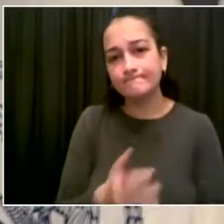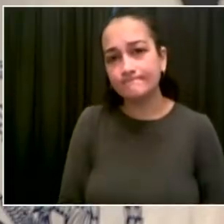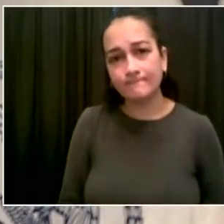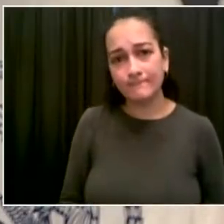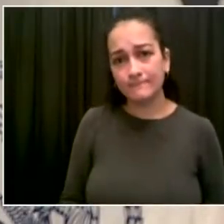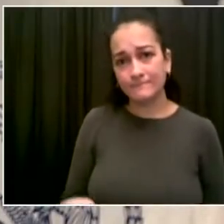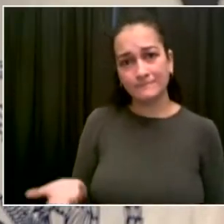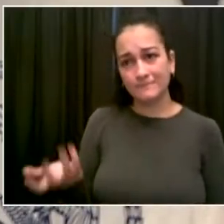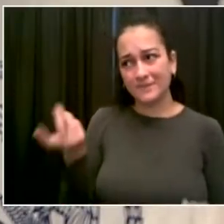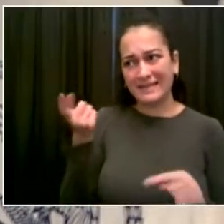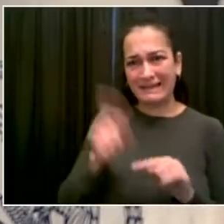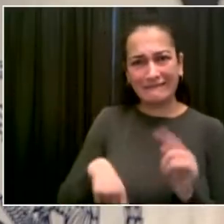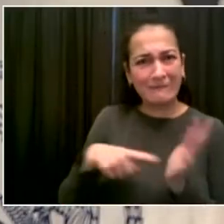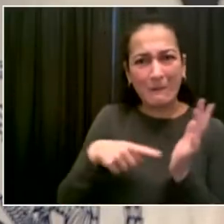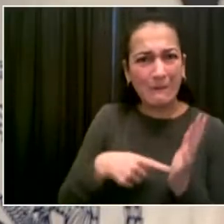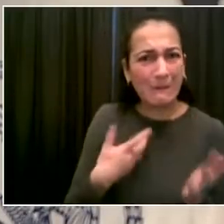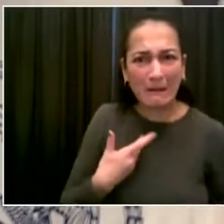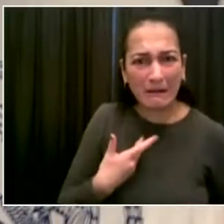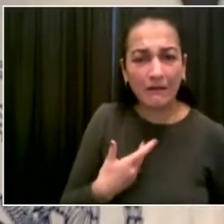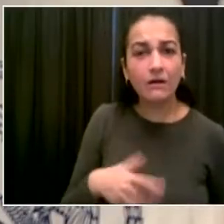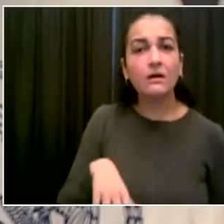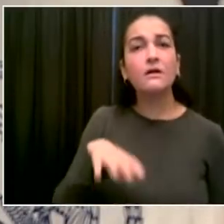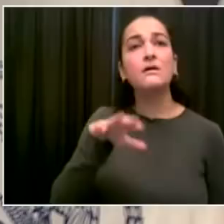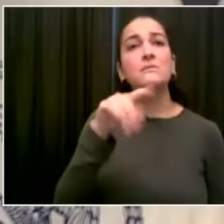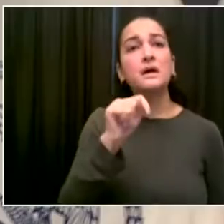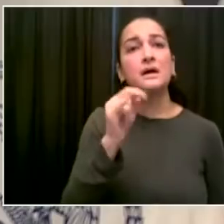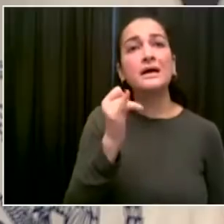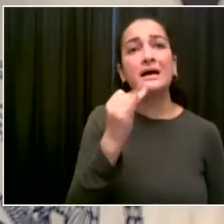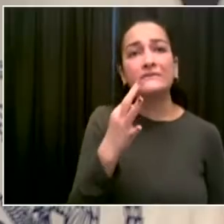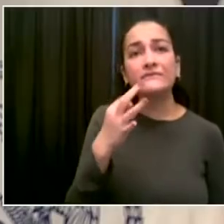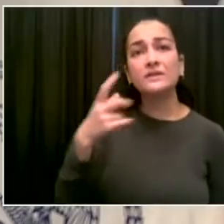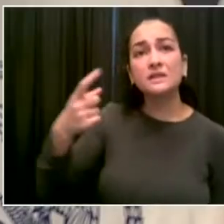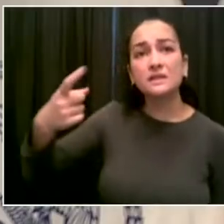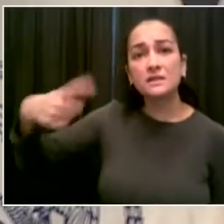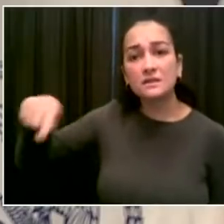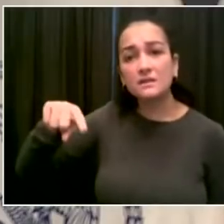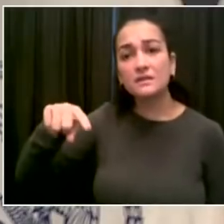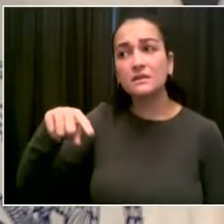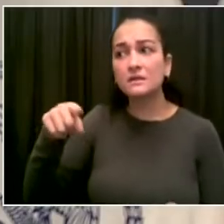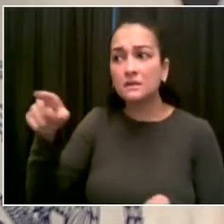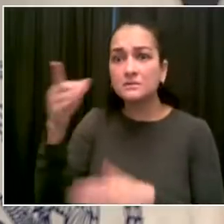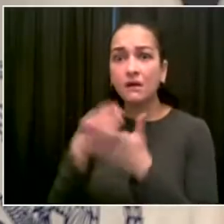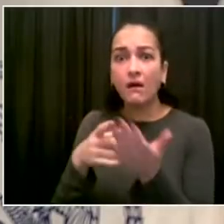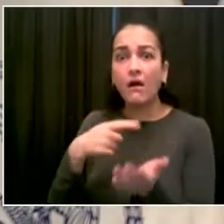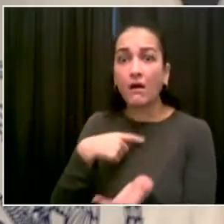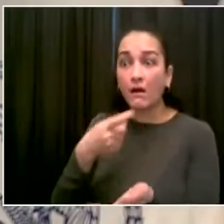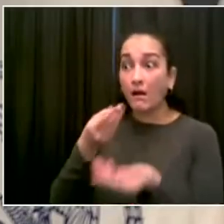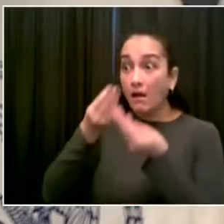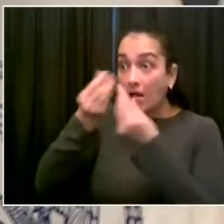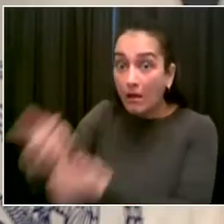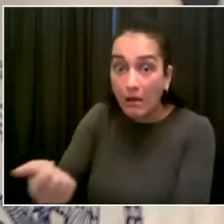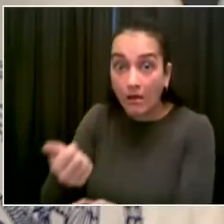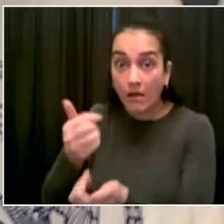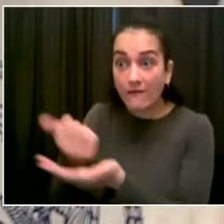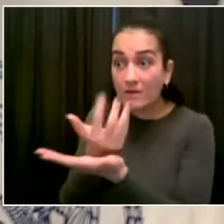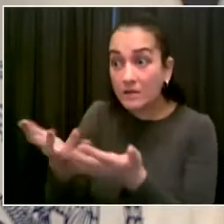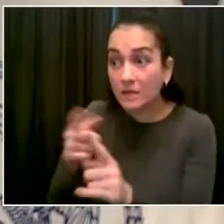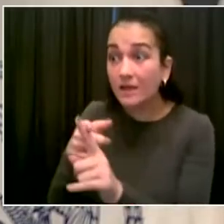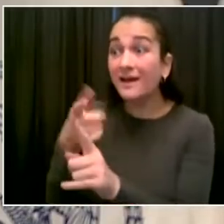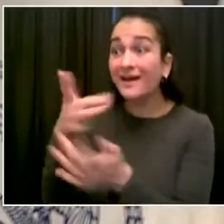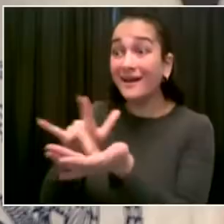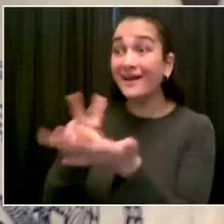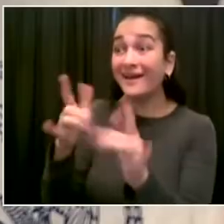was passed by the City Council with a $65 million investment, and I urge all drivers, take advantage of this opportunity